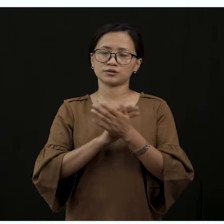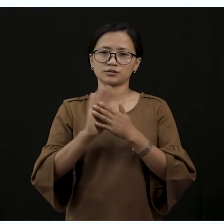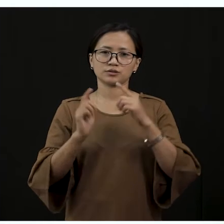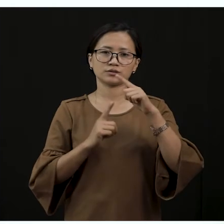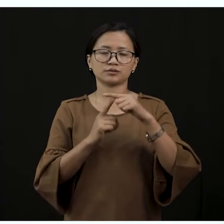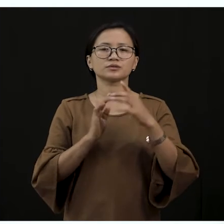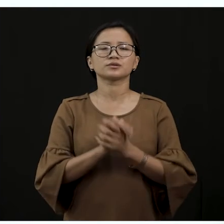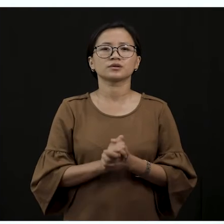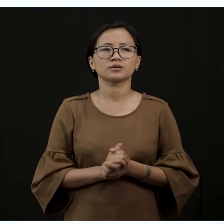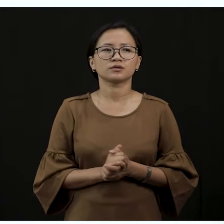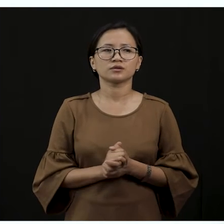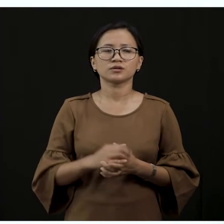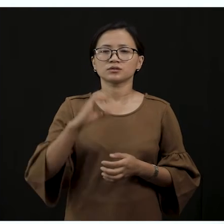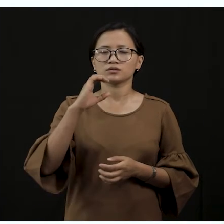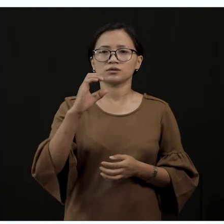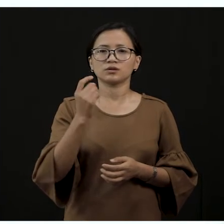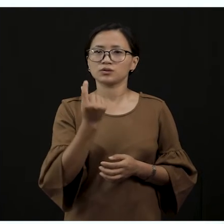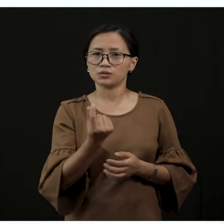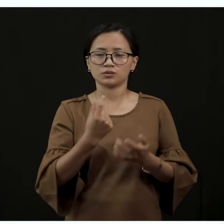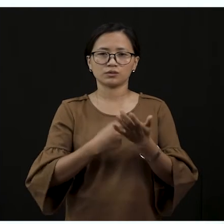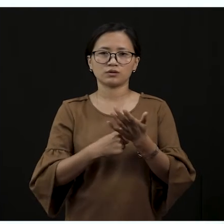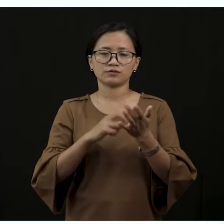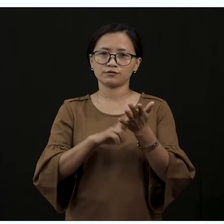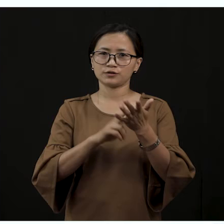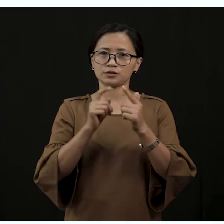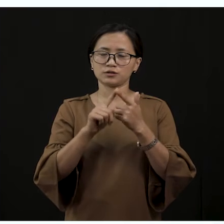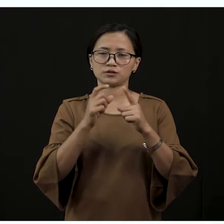S-T-R-A-I-G-H-T, straight. Then curved,